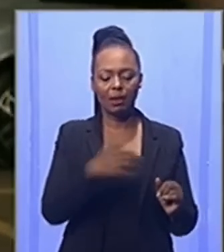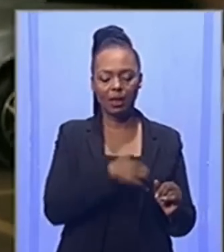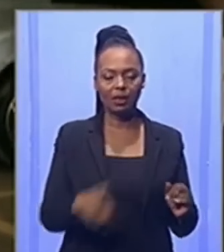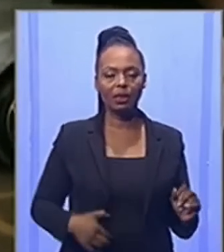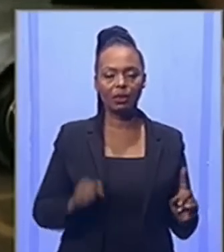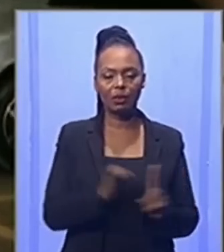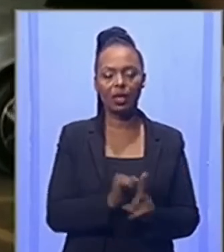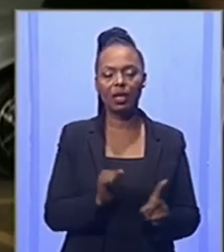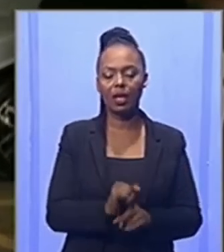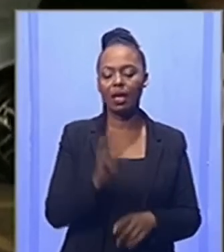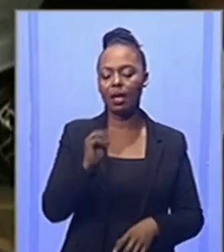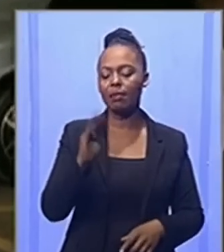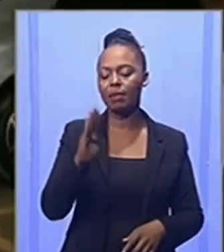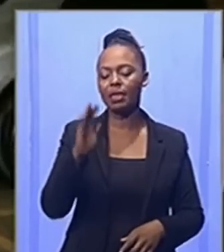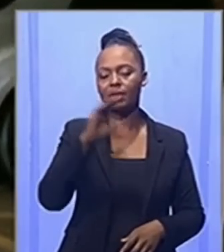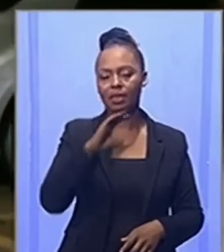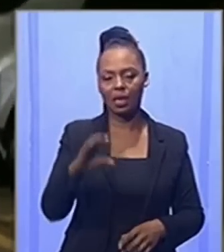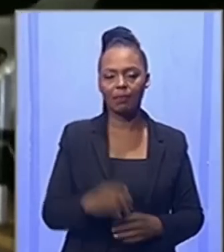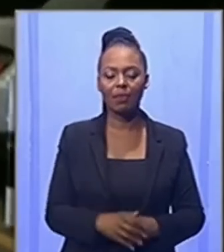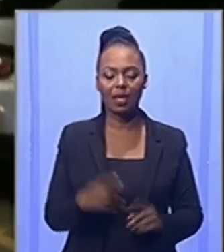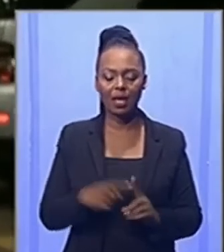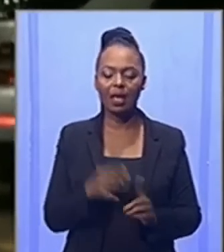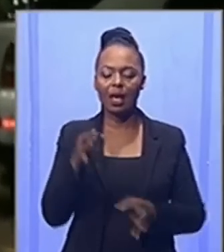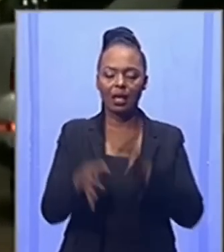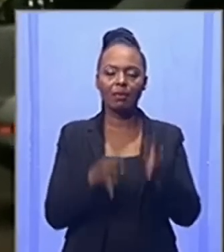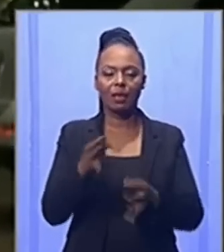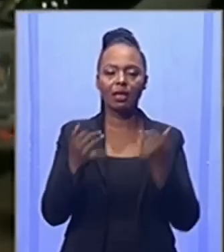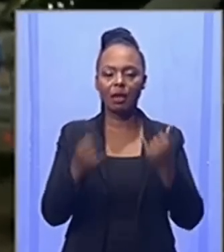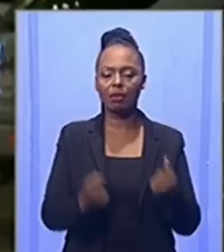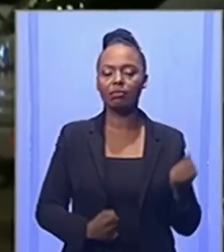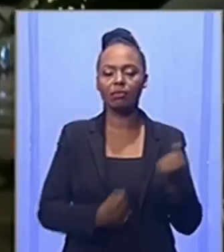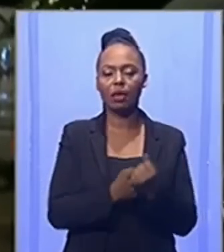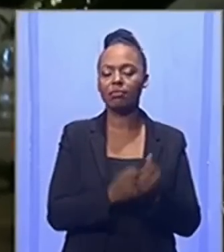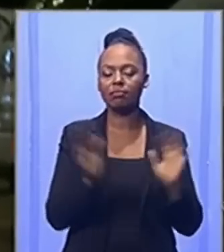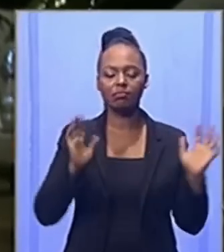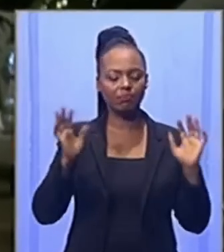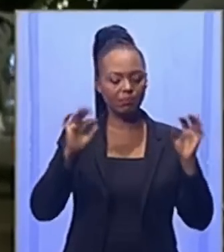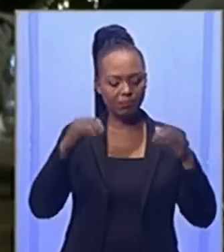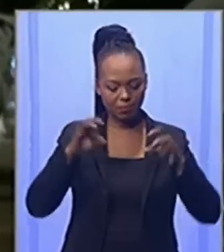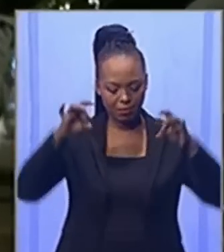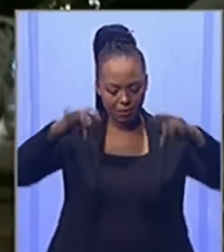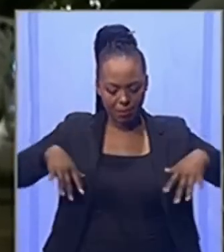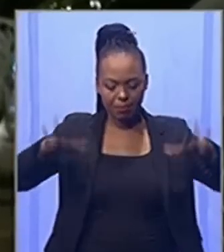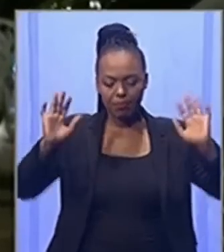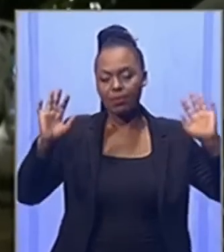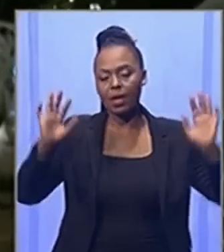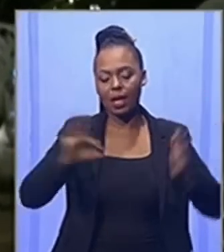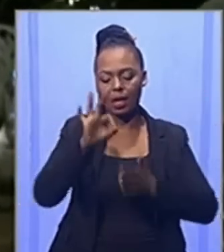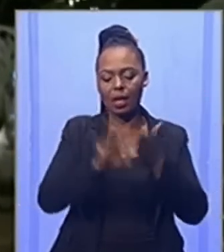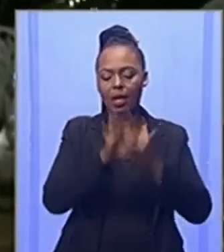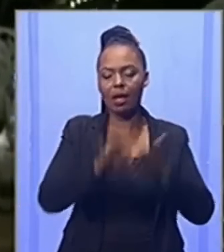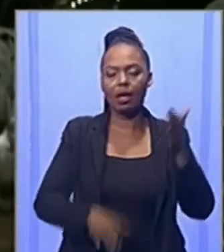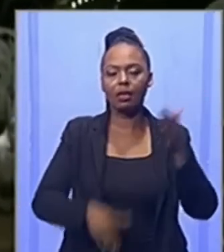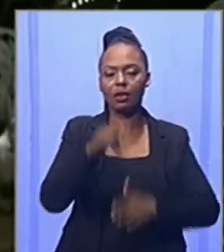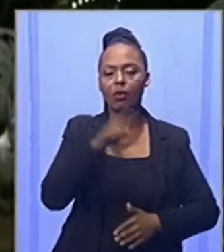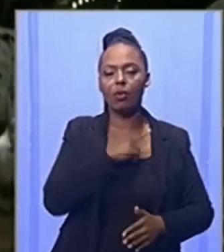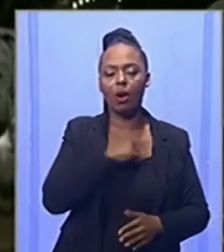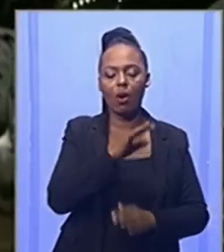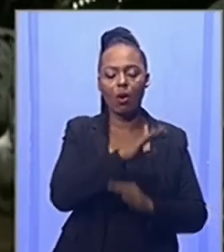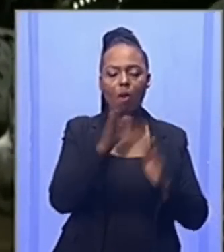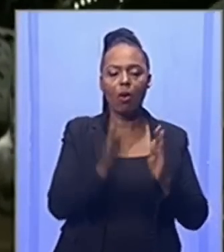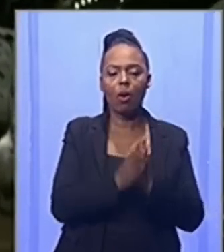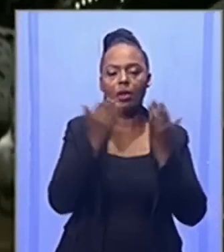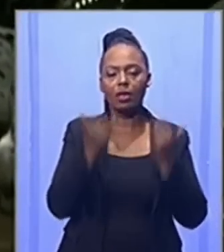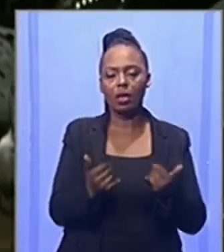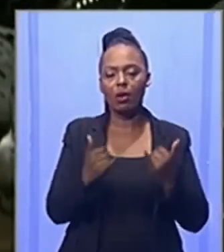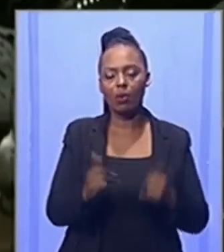wa moga wa MDC a bolela hore ha batlong ka karolo dikgethong tsena tse tlang ka baka la hore ditho tse 80